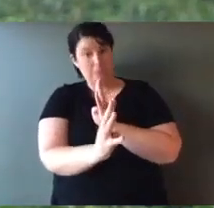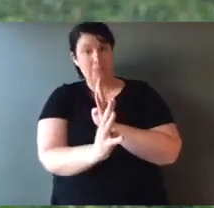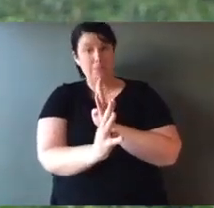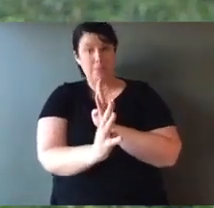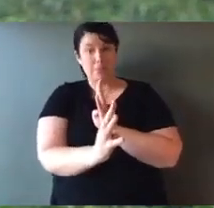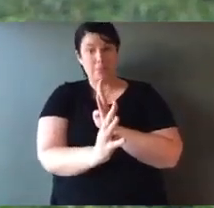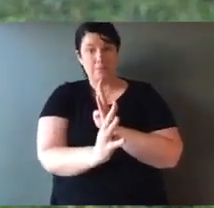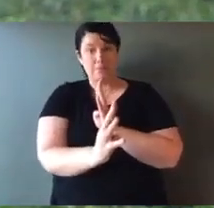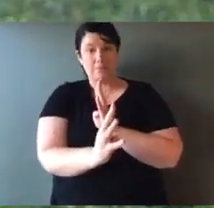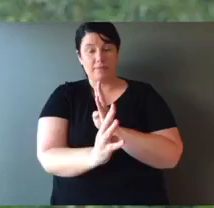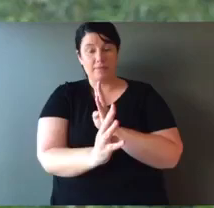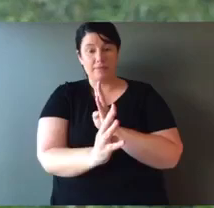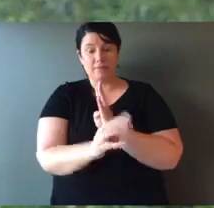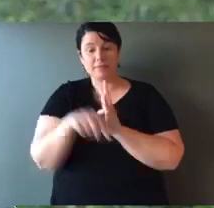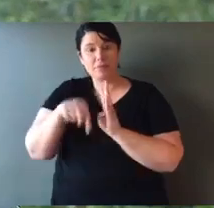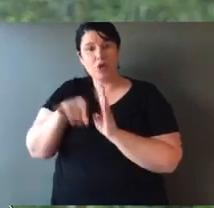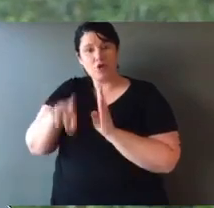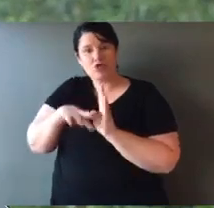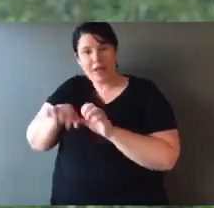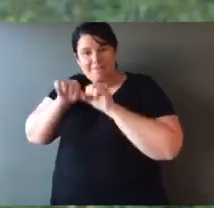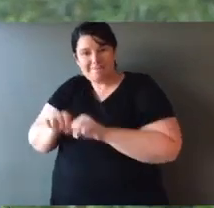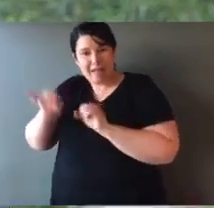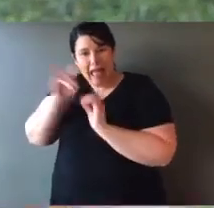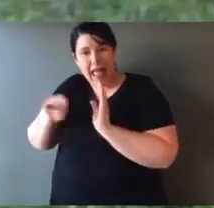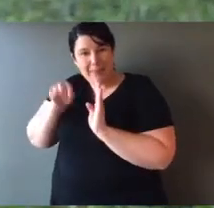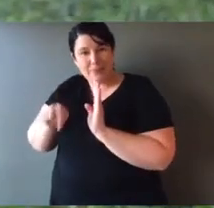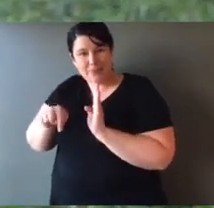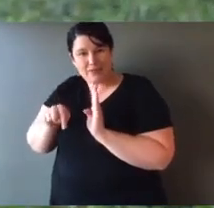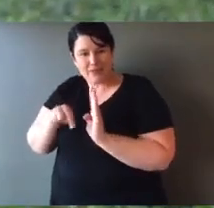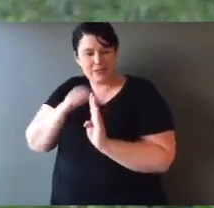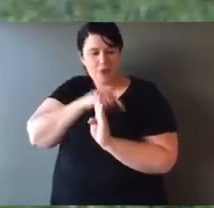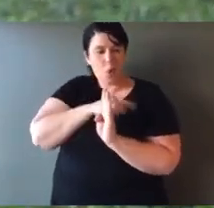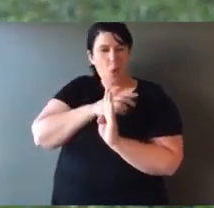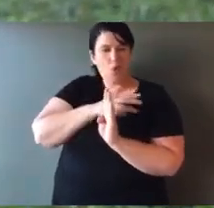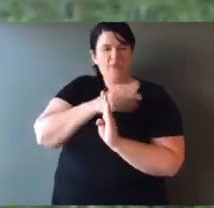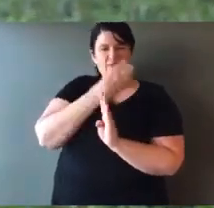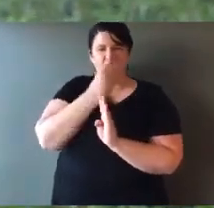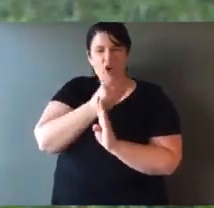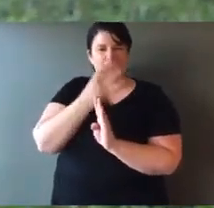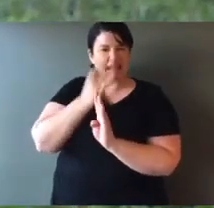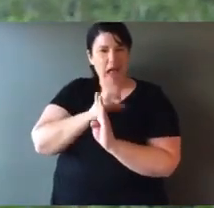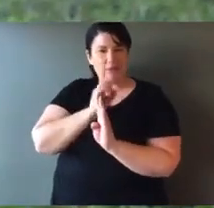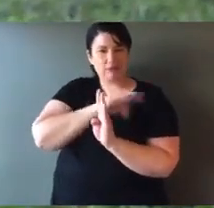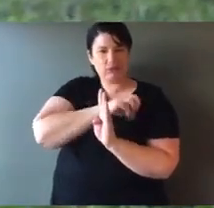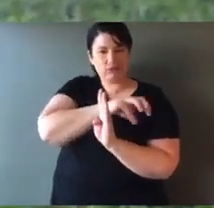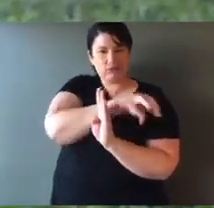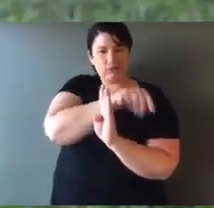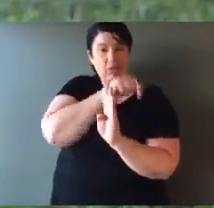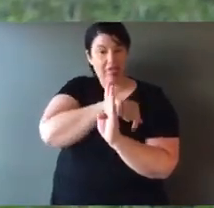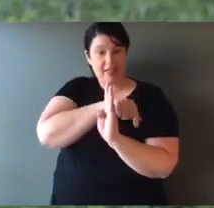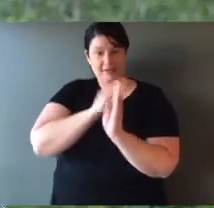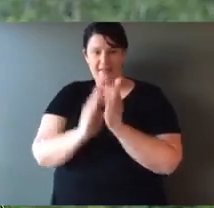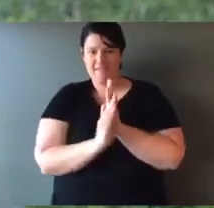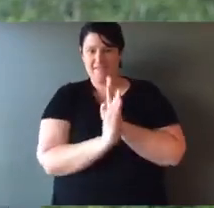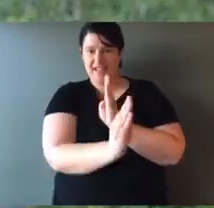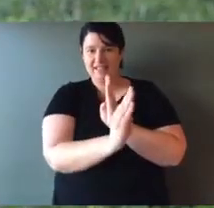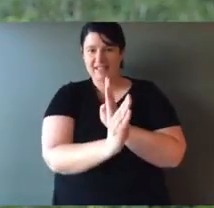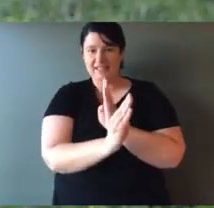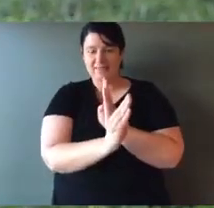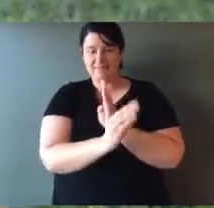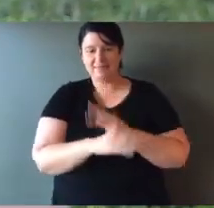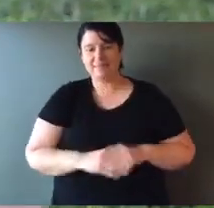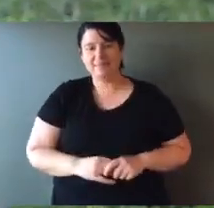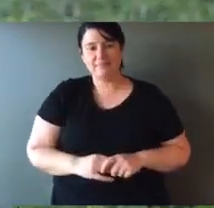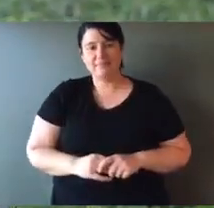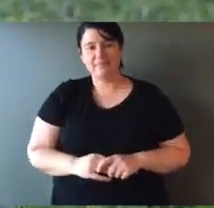fence, okay? I want some natives on one side of the fence and I want the ferals on the other. And I want you to depict that